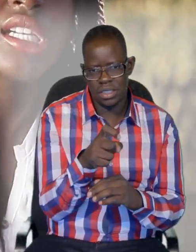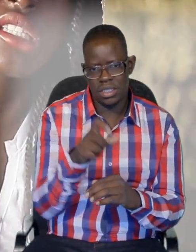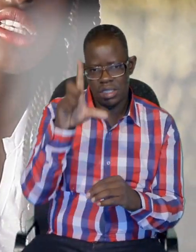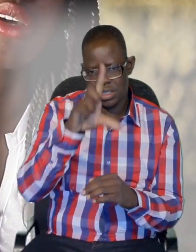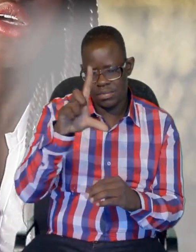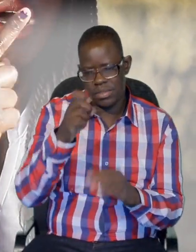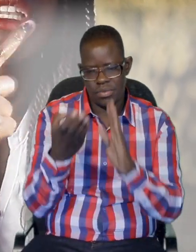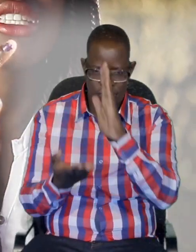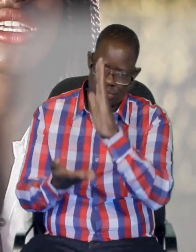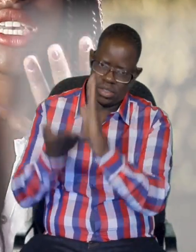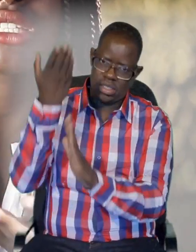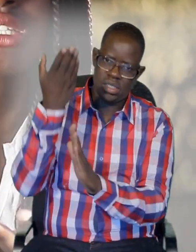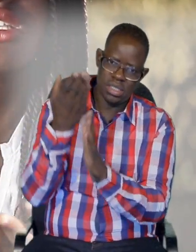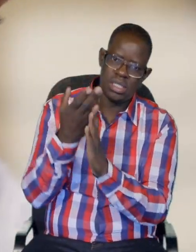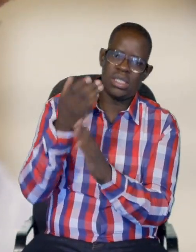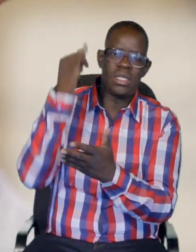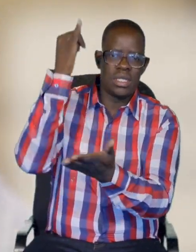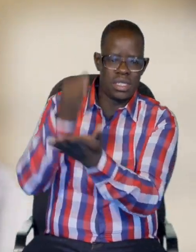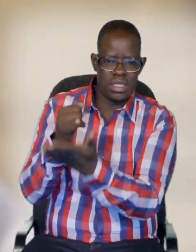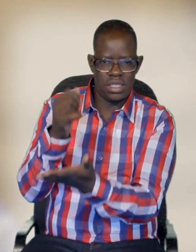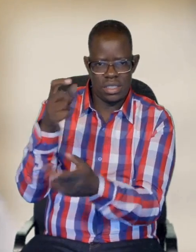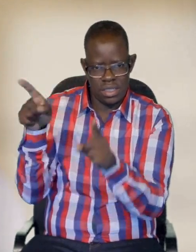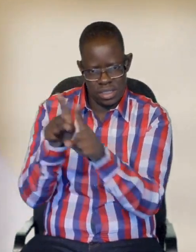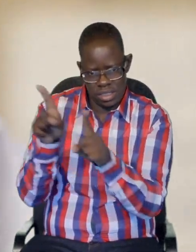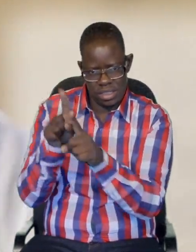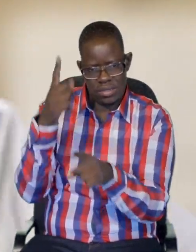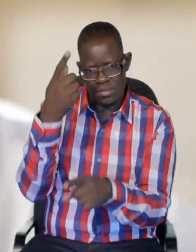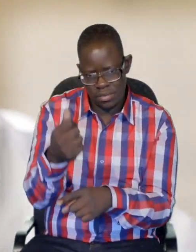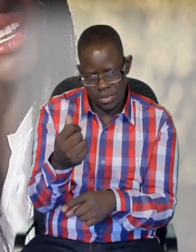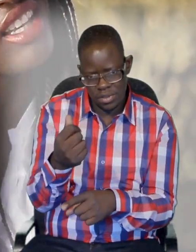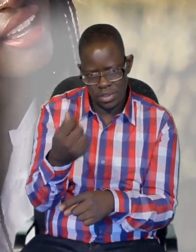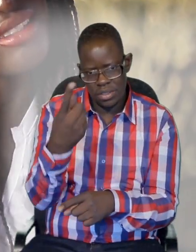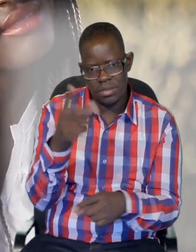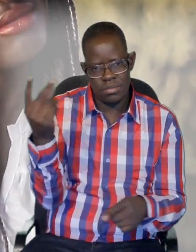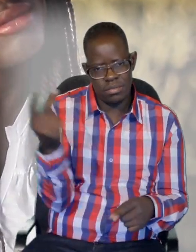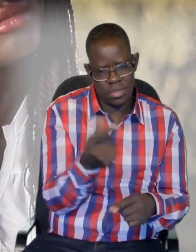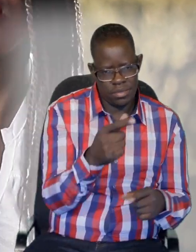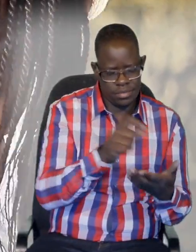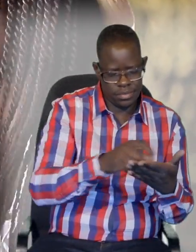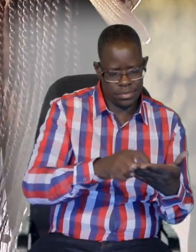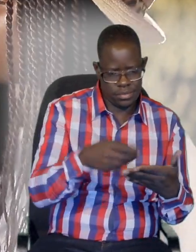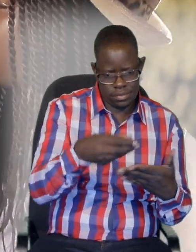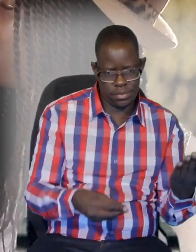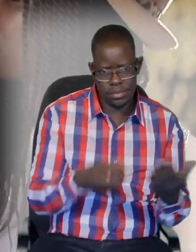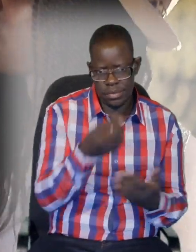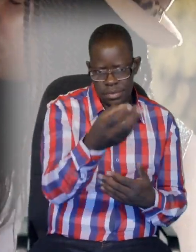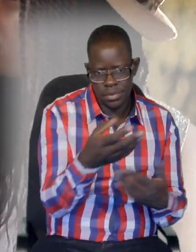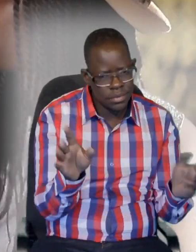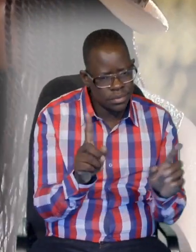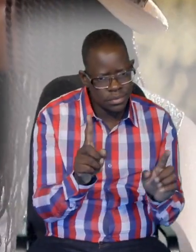will increase. Liability is the creditors with the same amount. What if we buy goods by check? That's a good